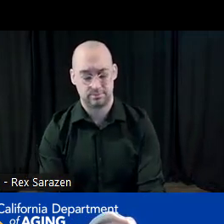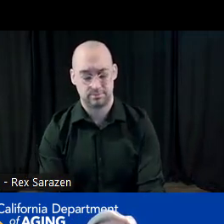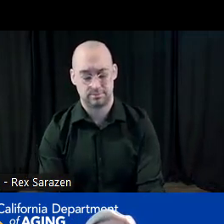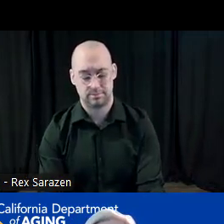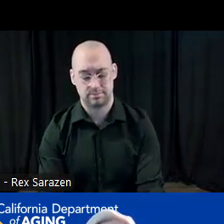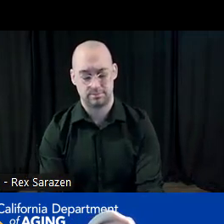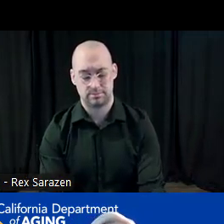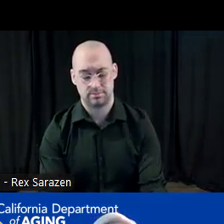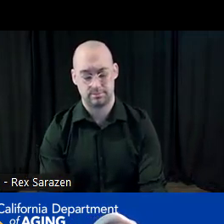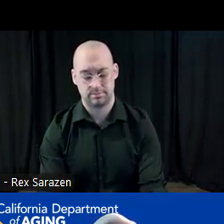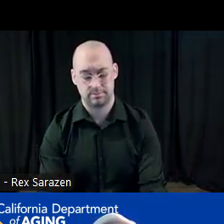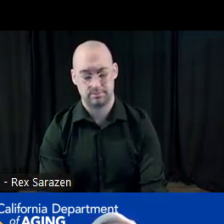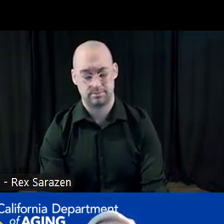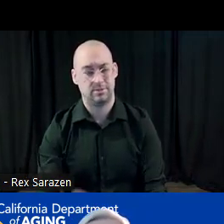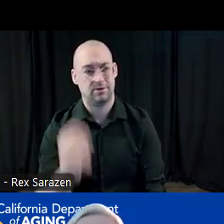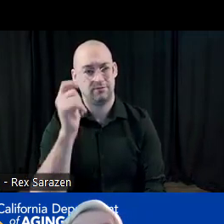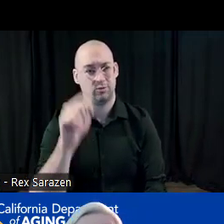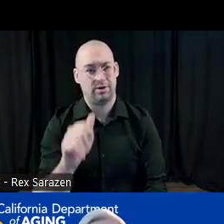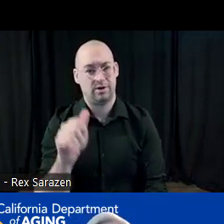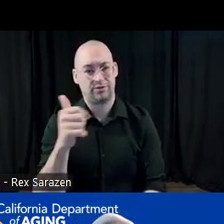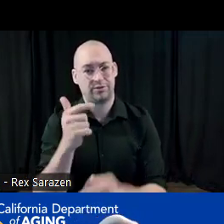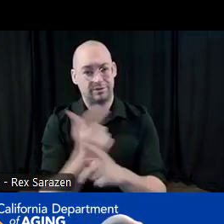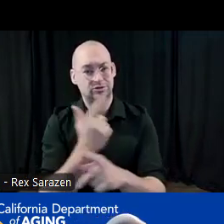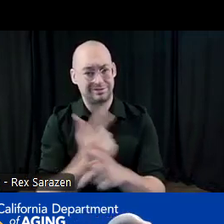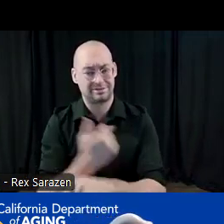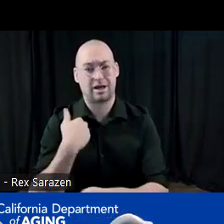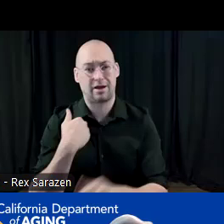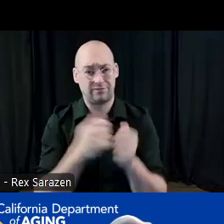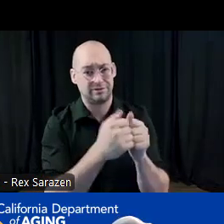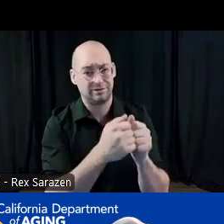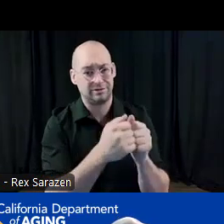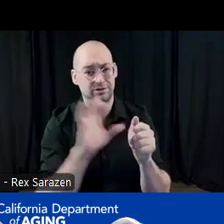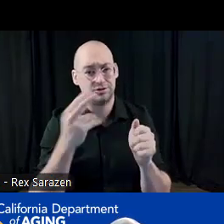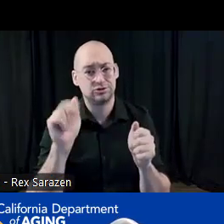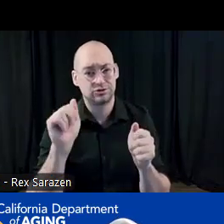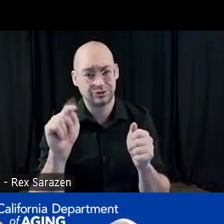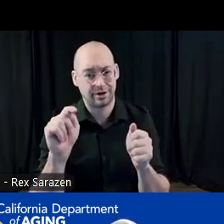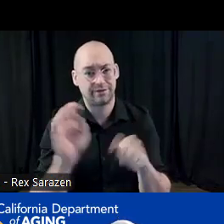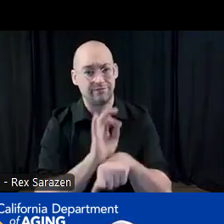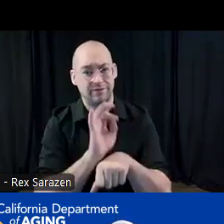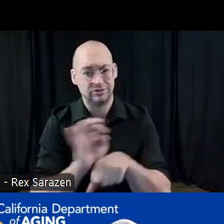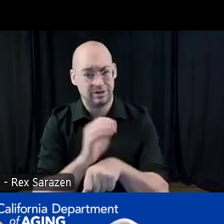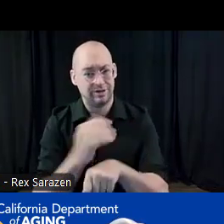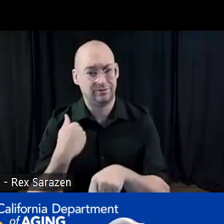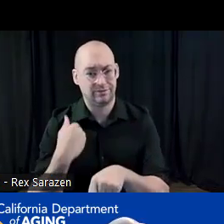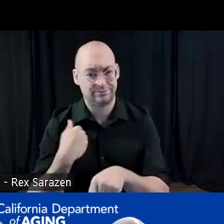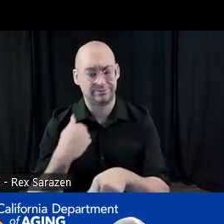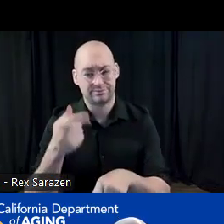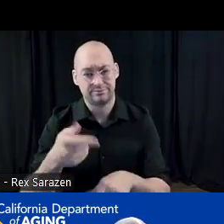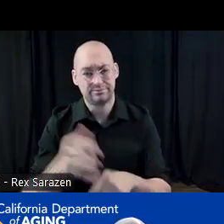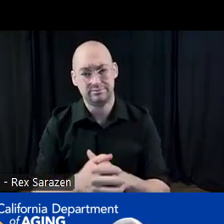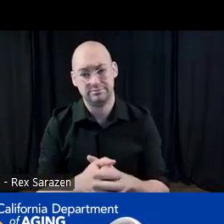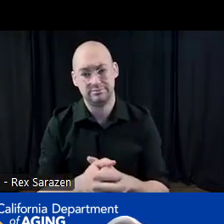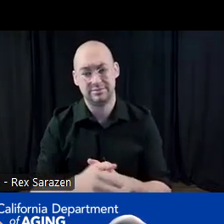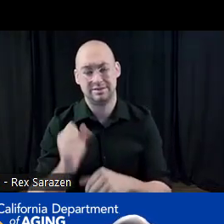Couple other logistics is the chat function is enabled for committee members, California Department of Aging staff, state staff, and